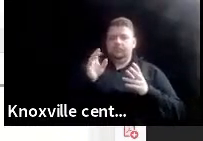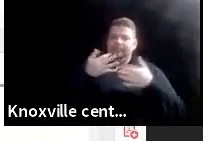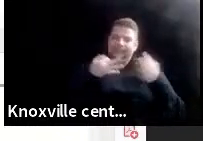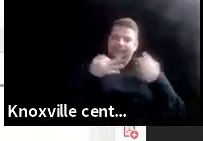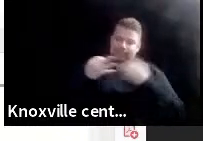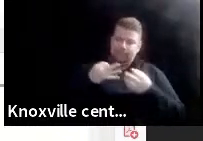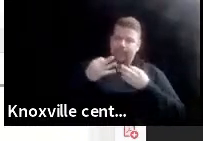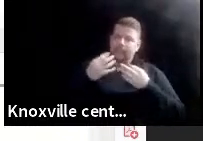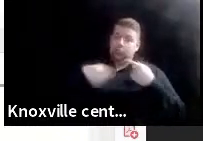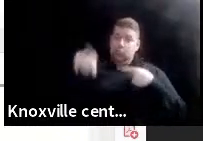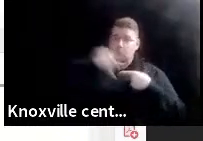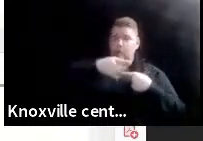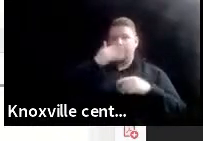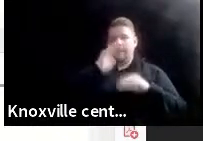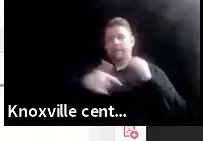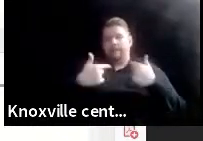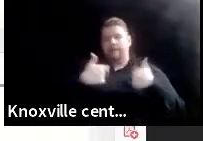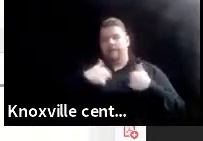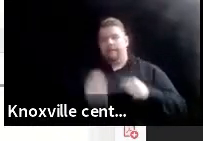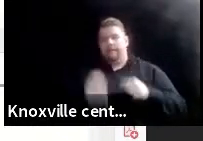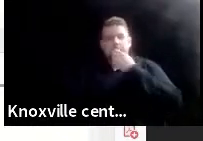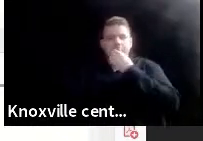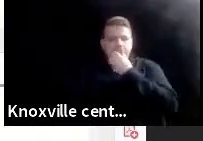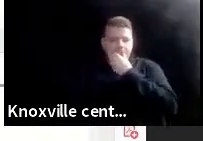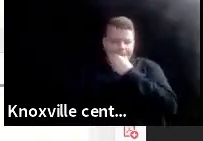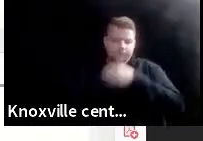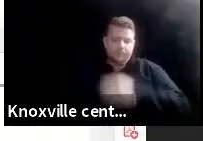explain to you better than I can.